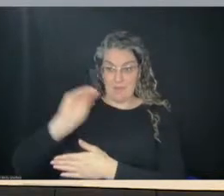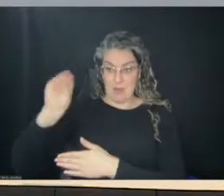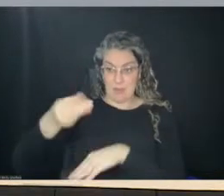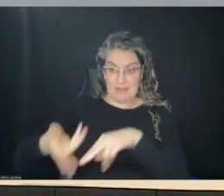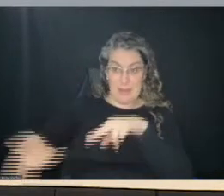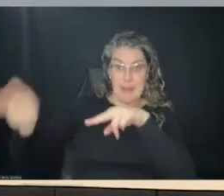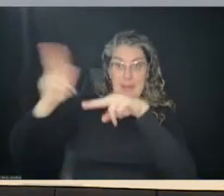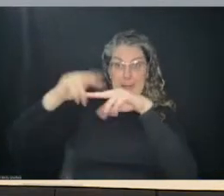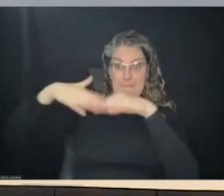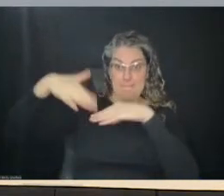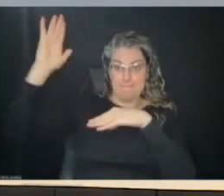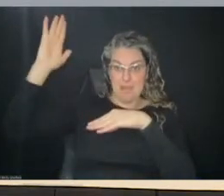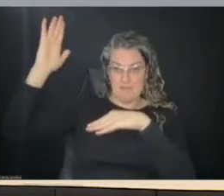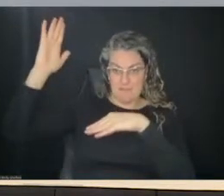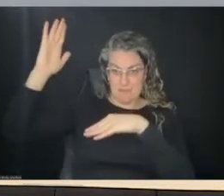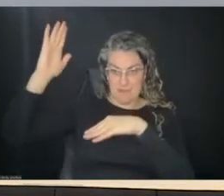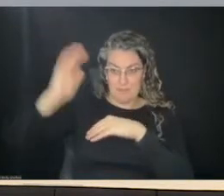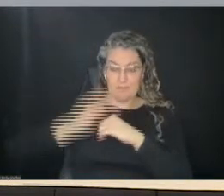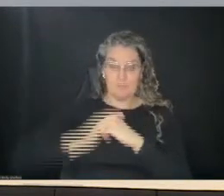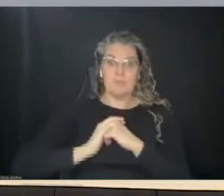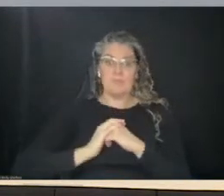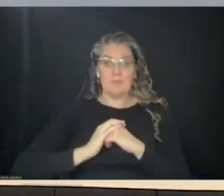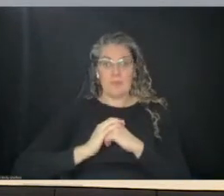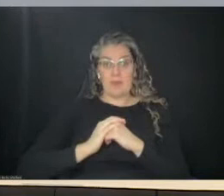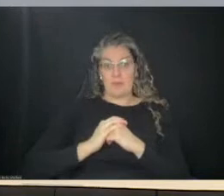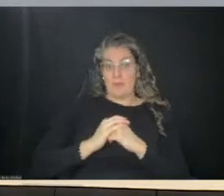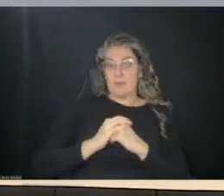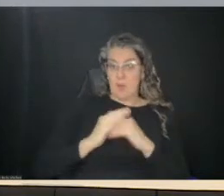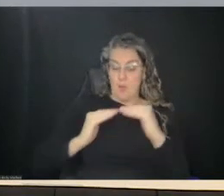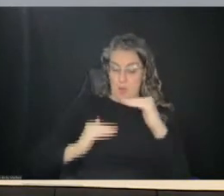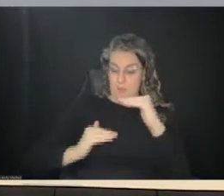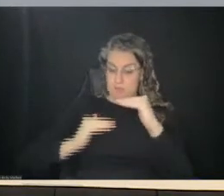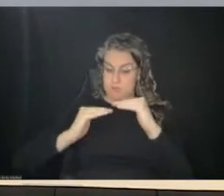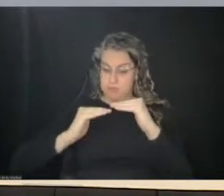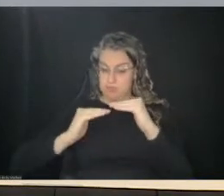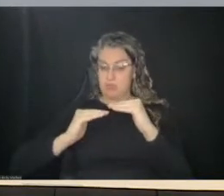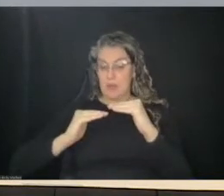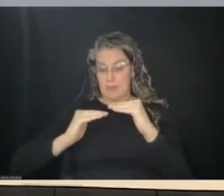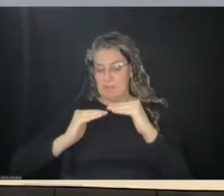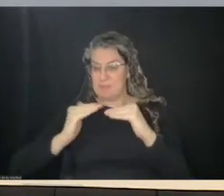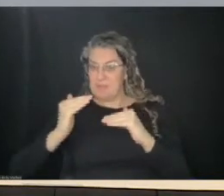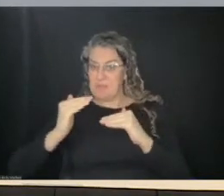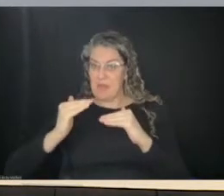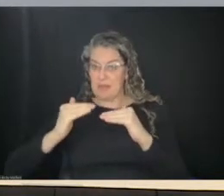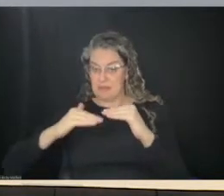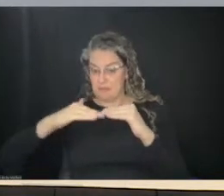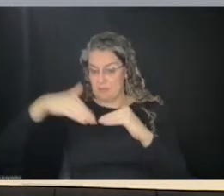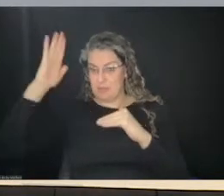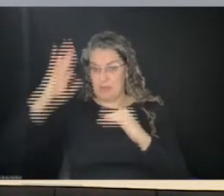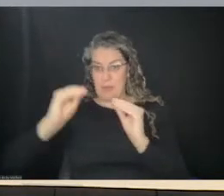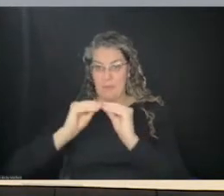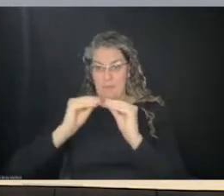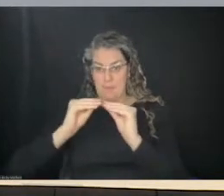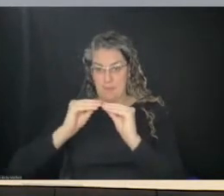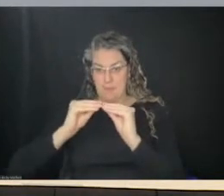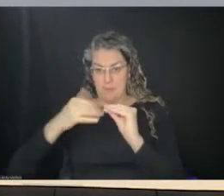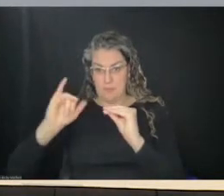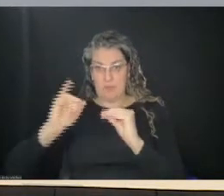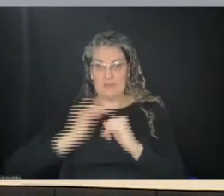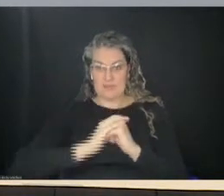So, and the majority of them have, but there certainly are probably a half a dozen that we're concerned about.